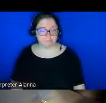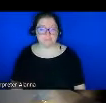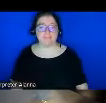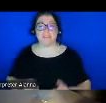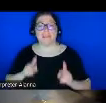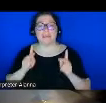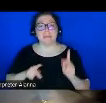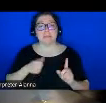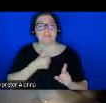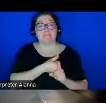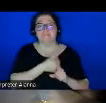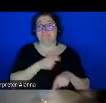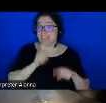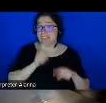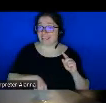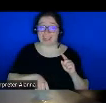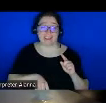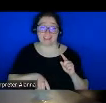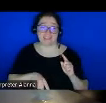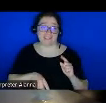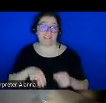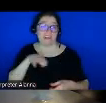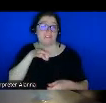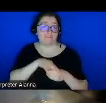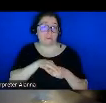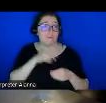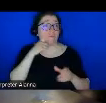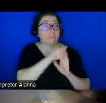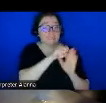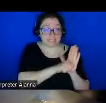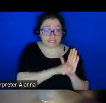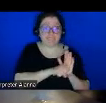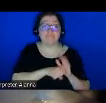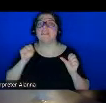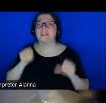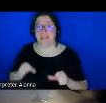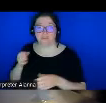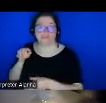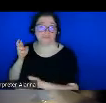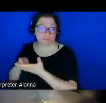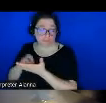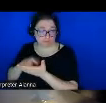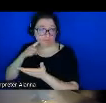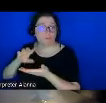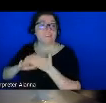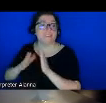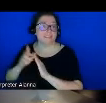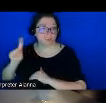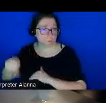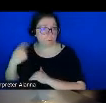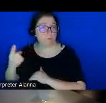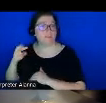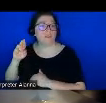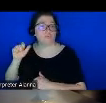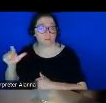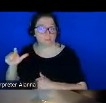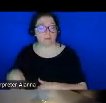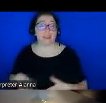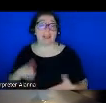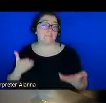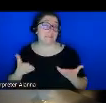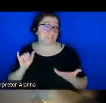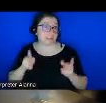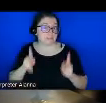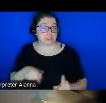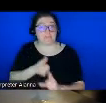are not eligible to vote at the state level can register in a city only role and you know that may include individuals who just do